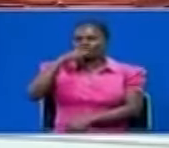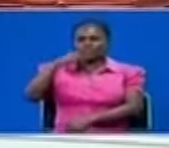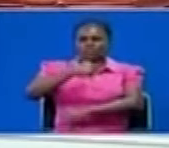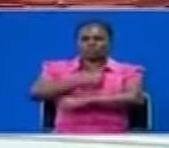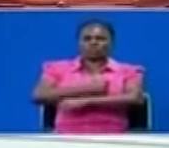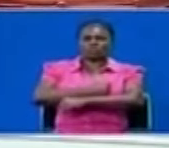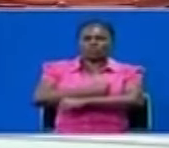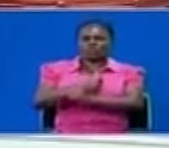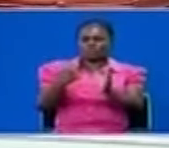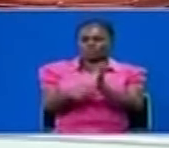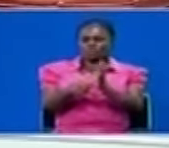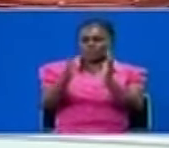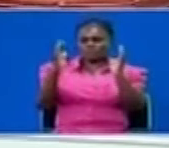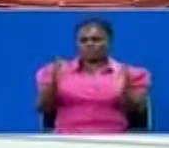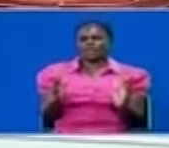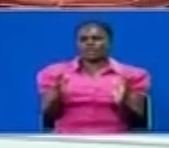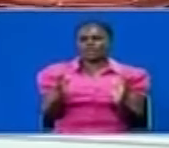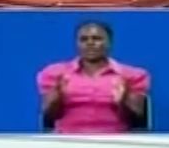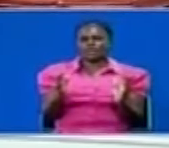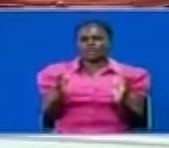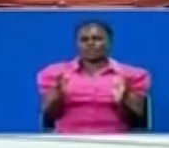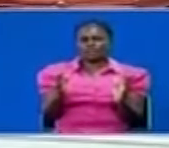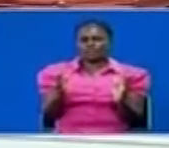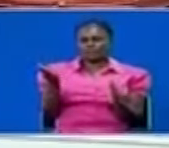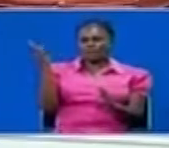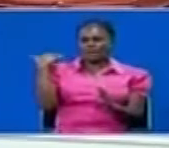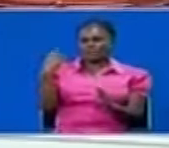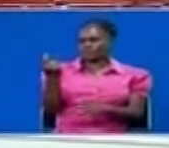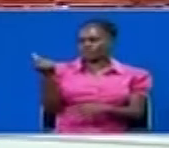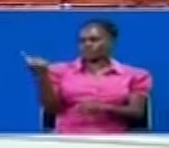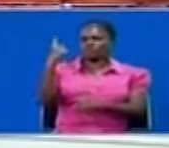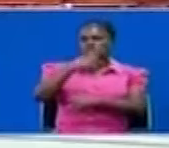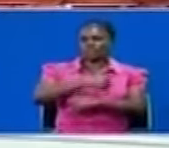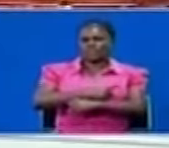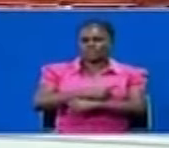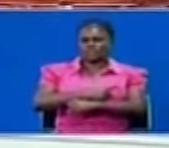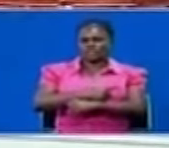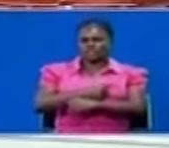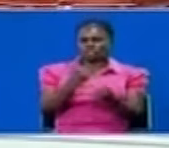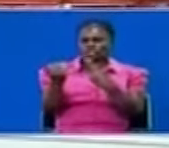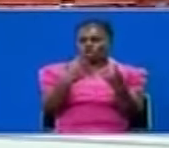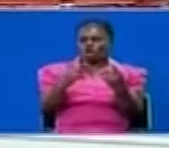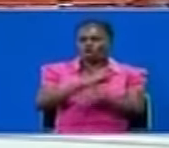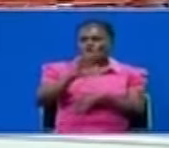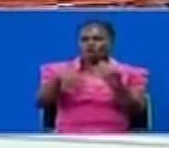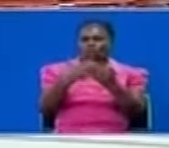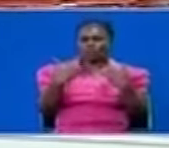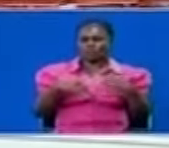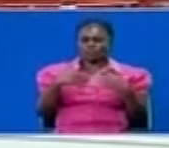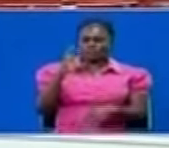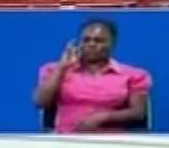real issue behind the big headlines you have seen in Kenya in the last few days. And I spoke to all the stakeholders. Take a